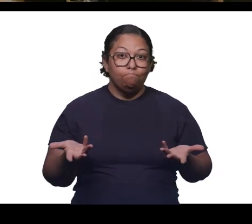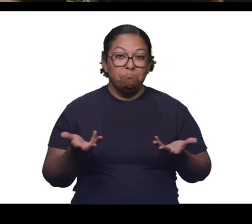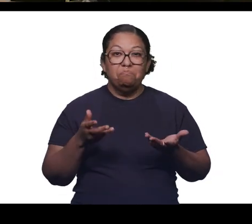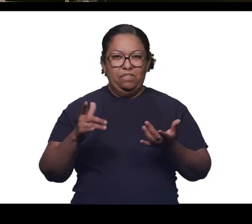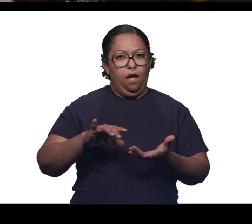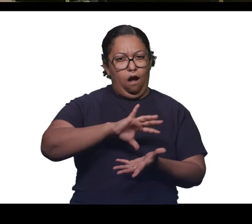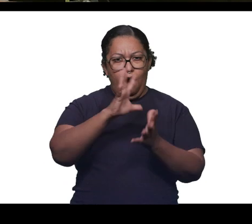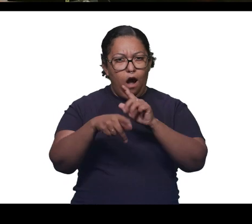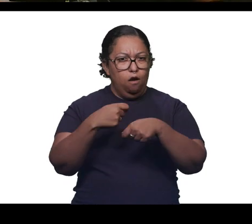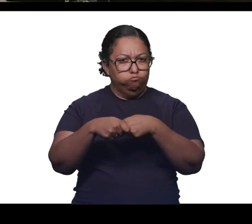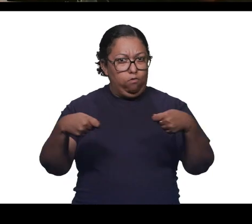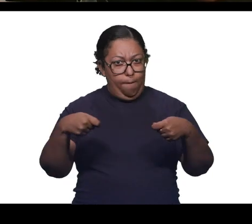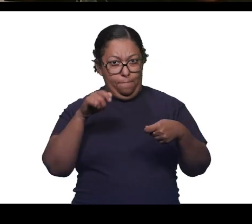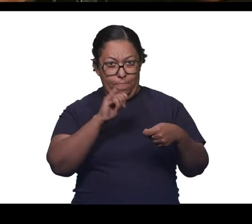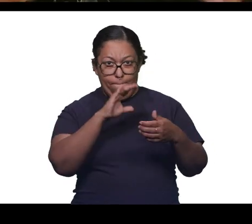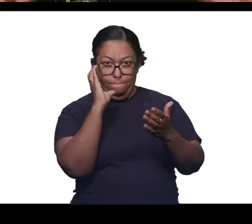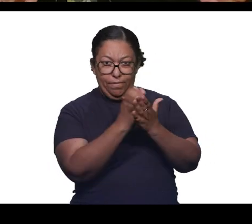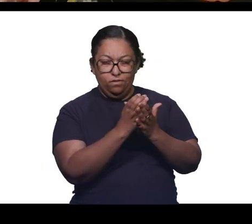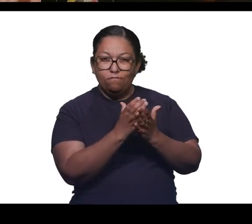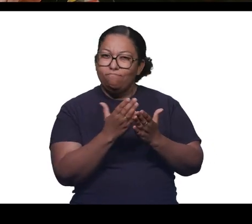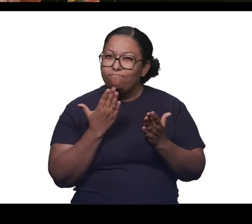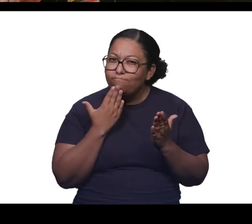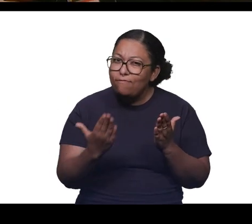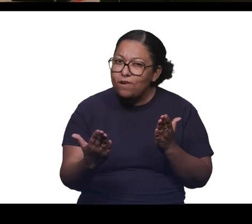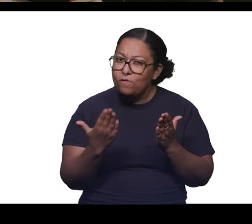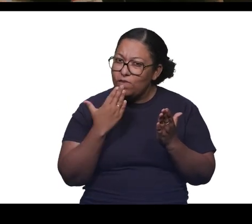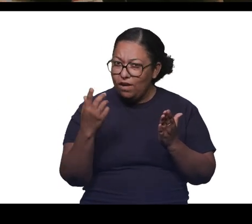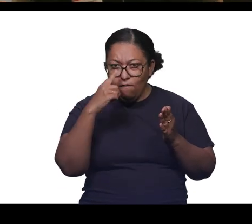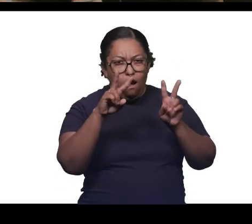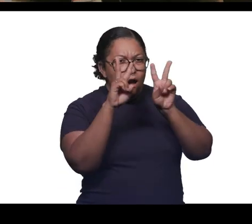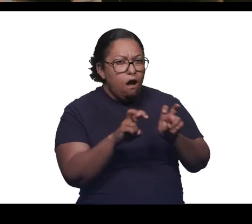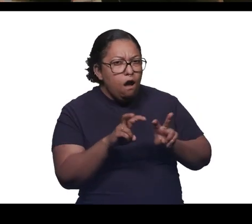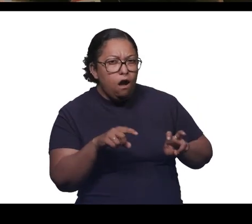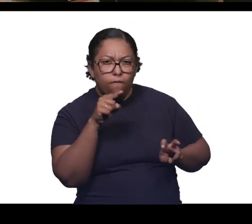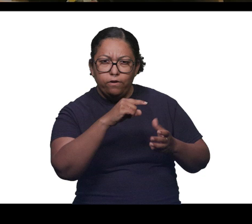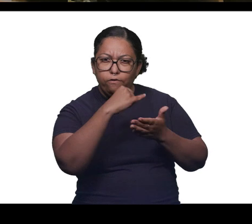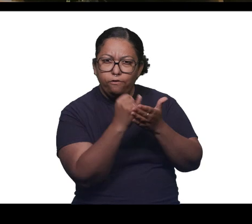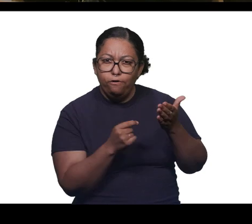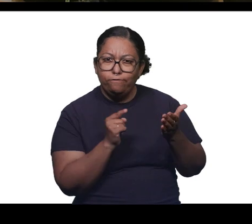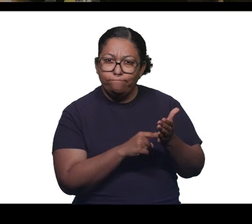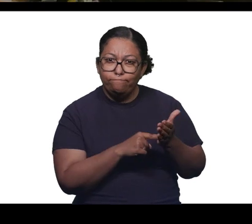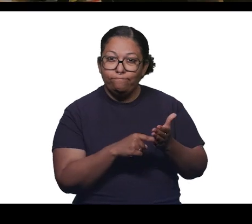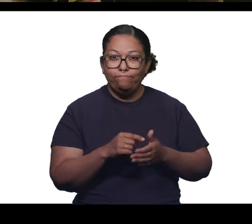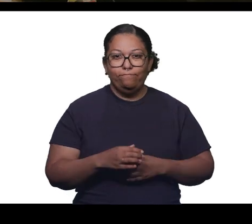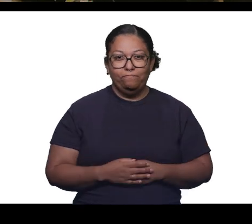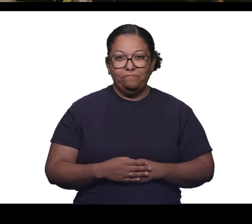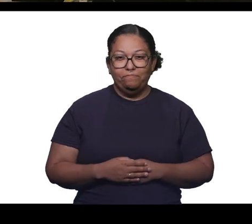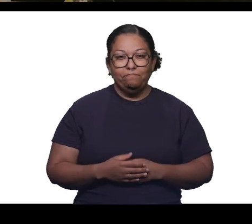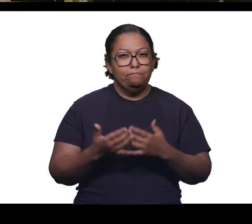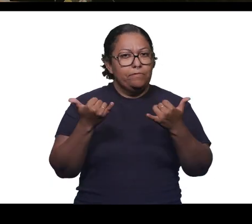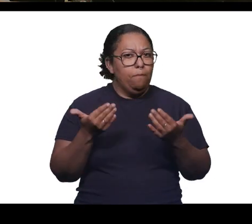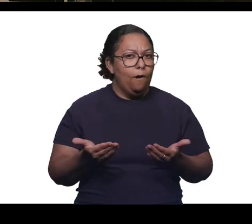them for all the work that they put into this. So I'm going to dive in to a couple examples of different